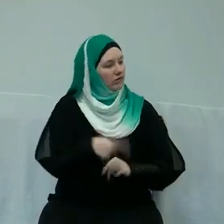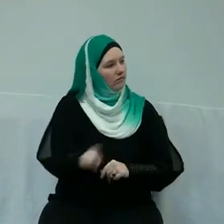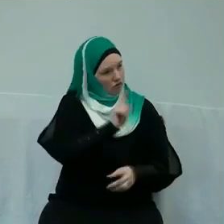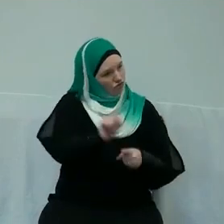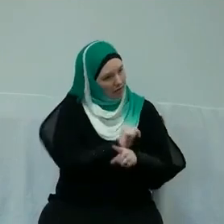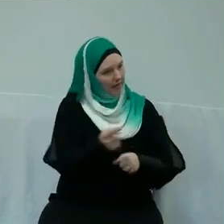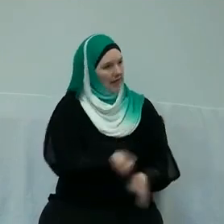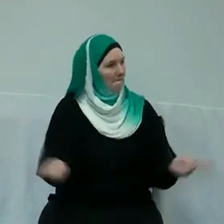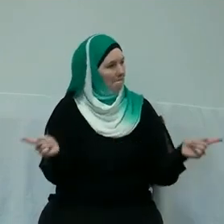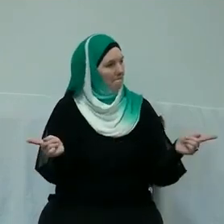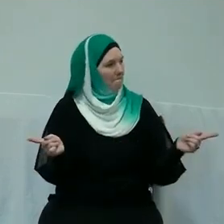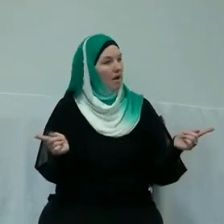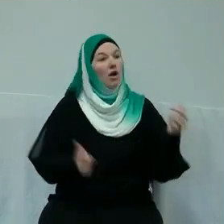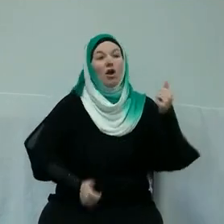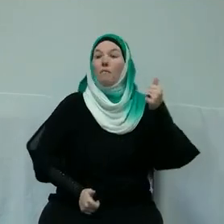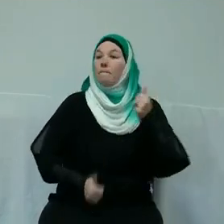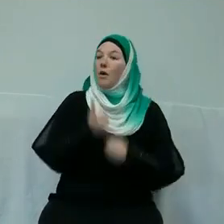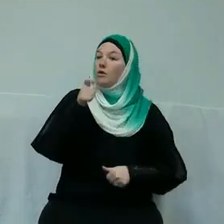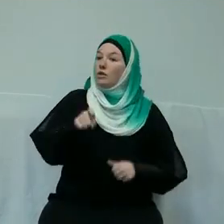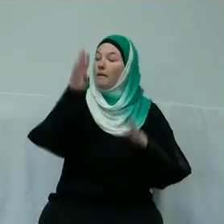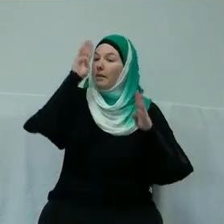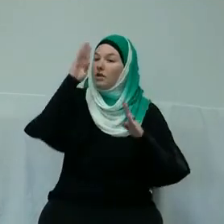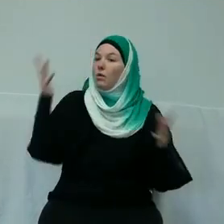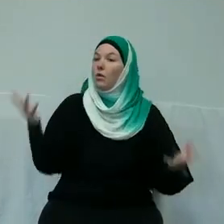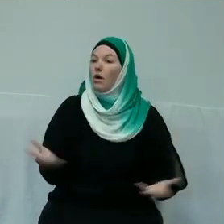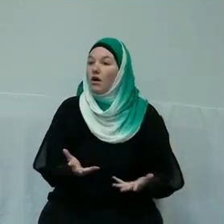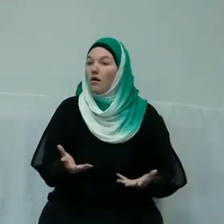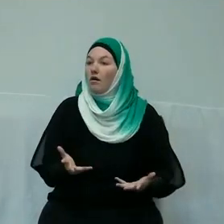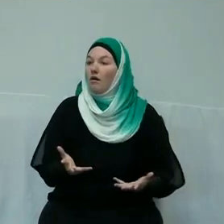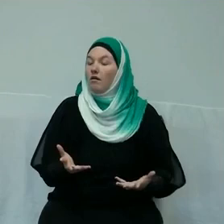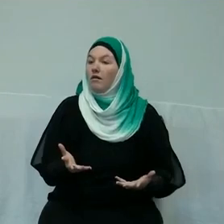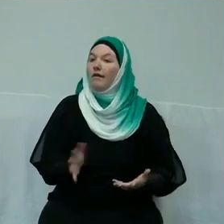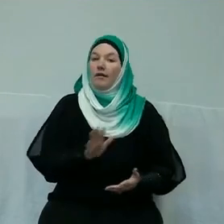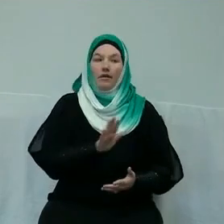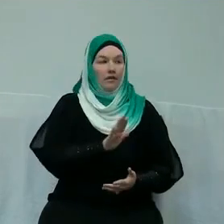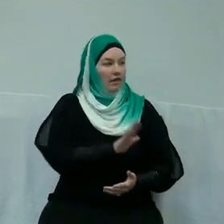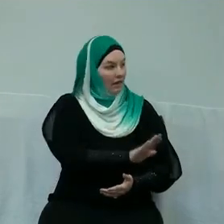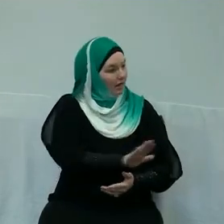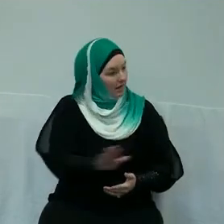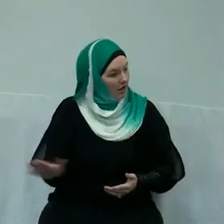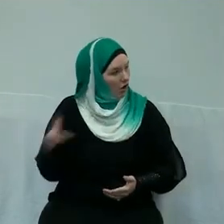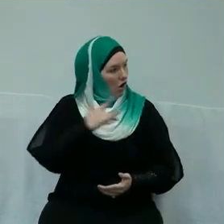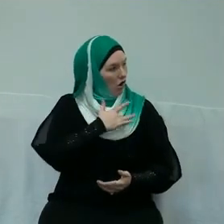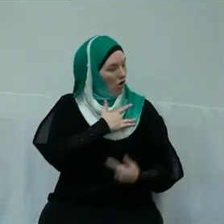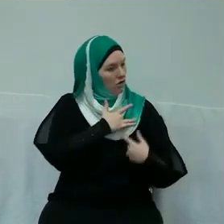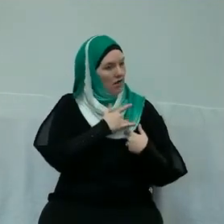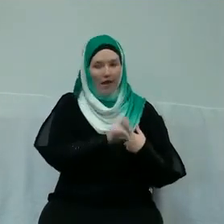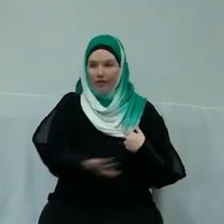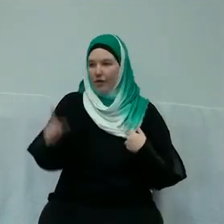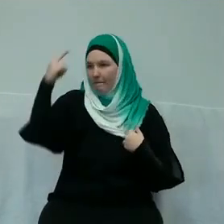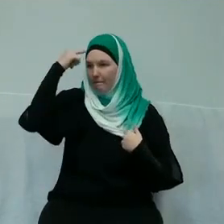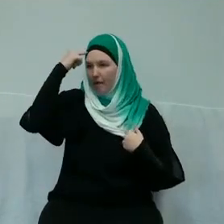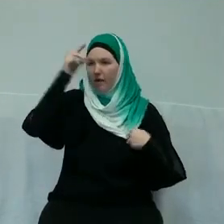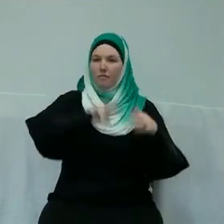care of them. And the most you need to pay attention to is their heart and their mind. The